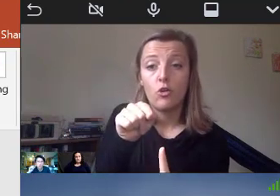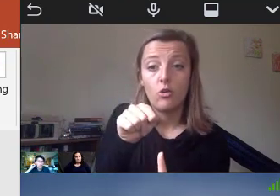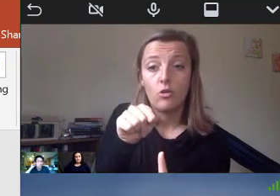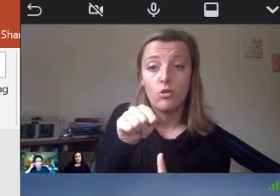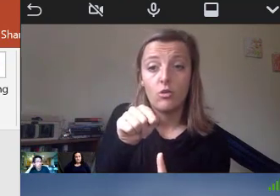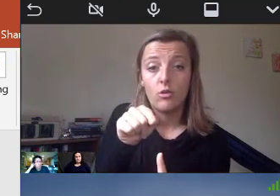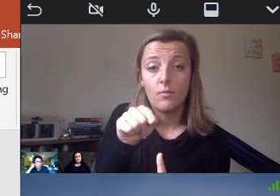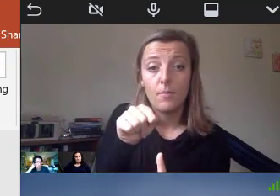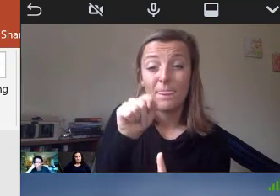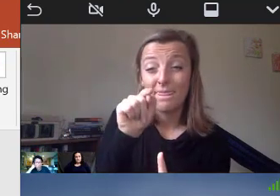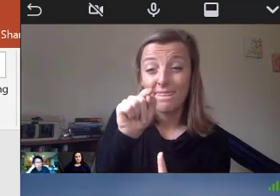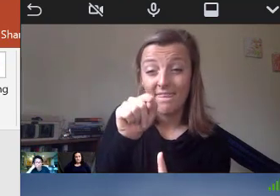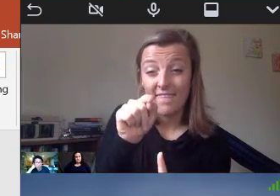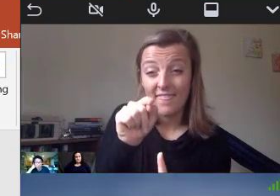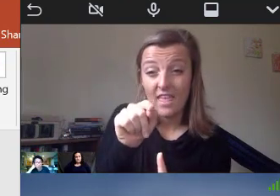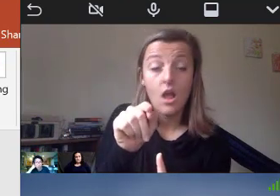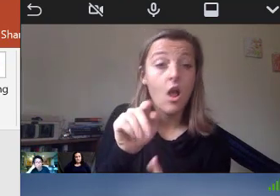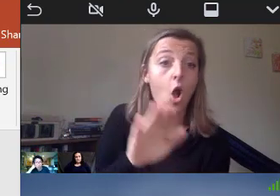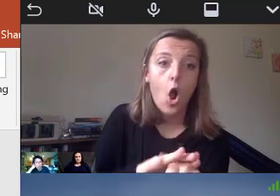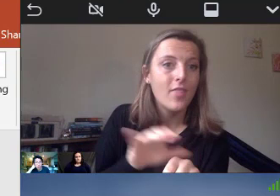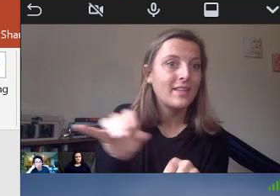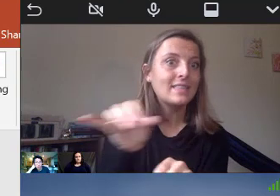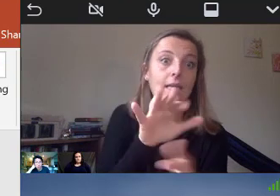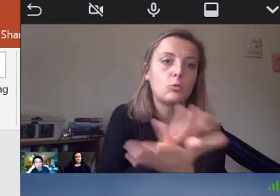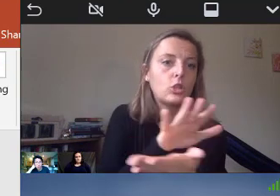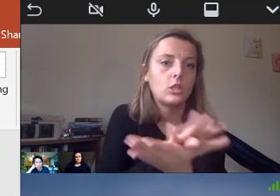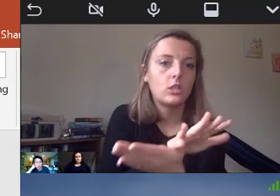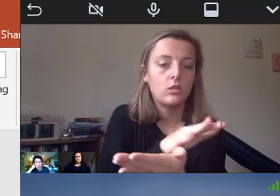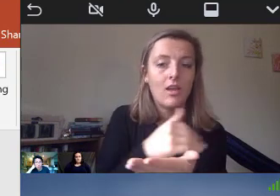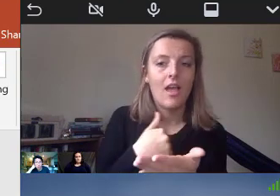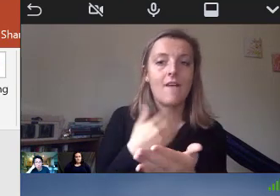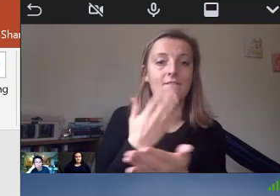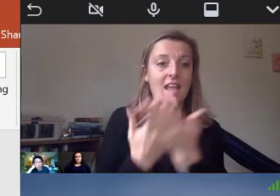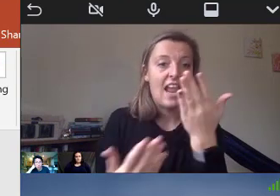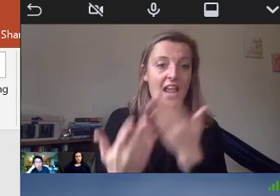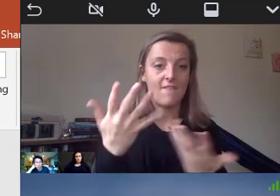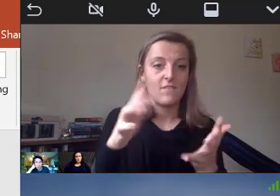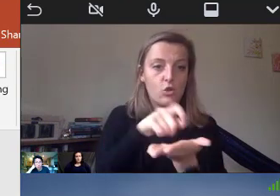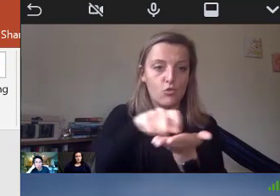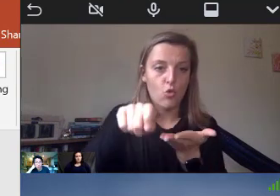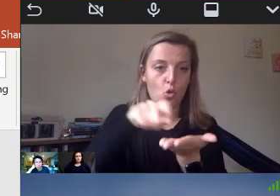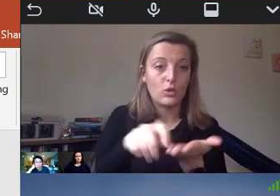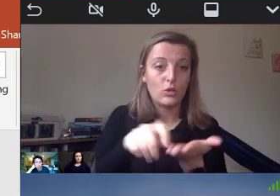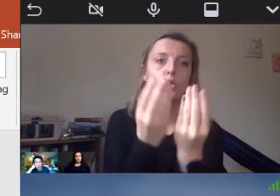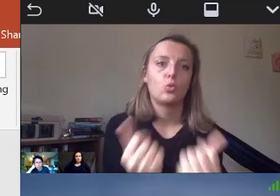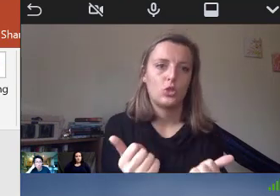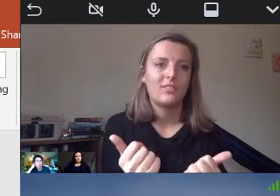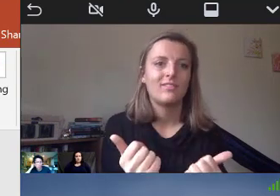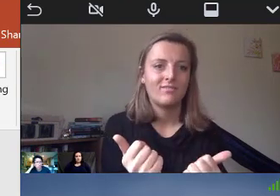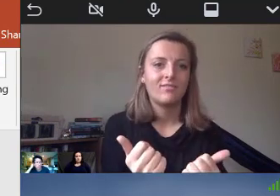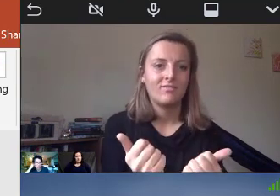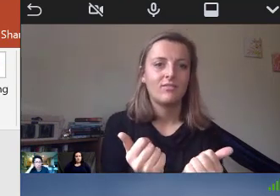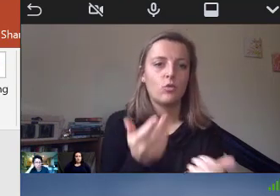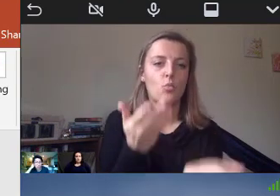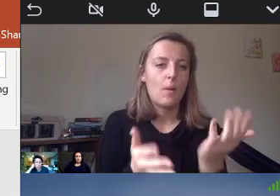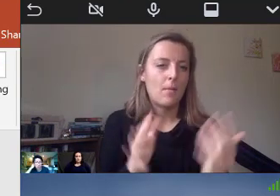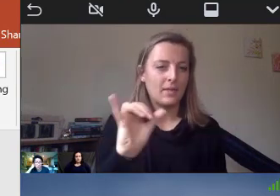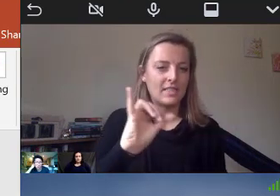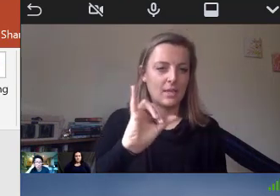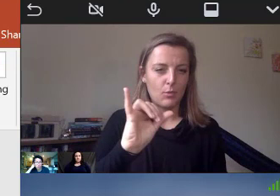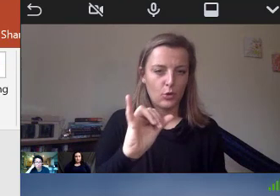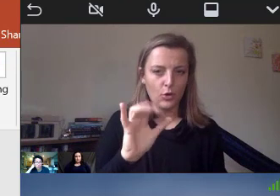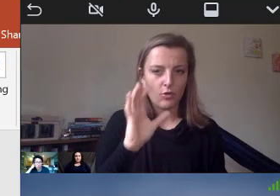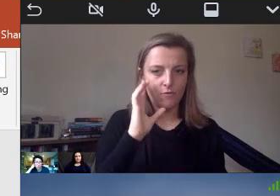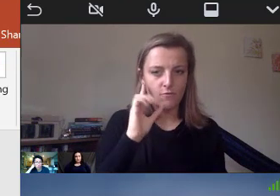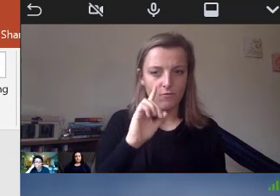basically on that same sheet, handwritten solutions. So this is probably similar to the handwritten solutions that we see for homework problems.